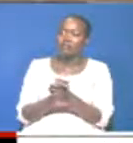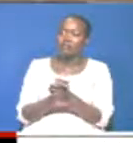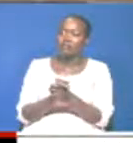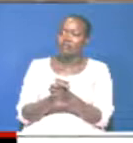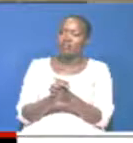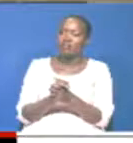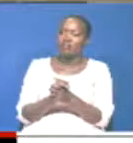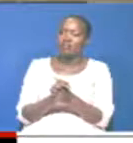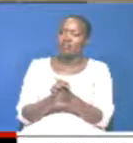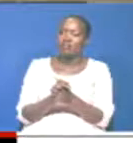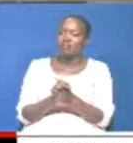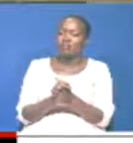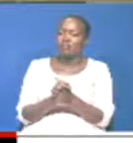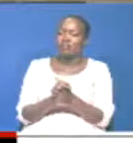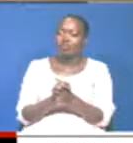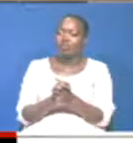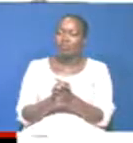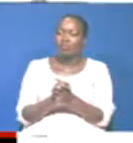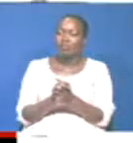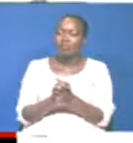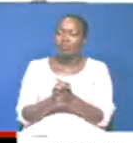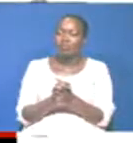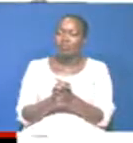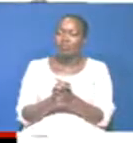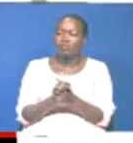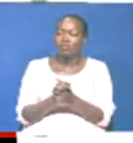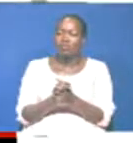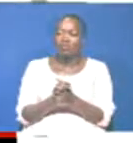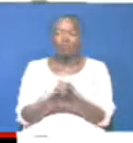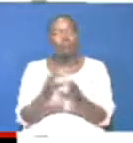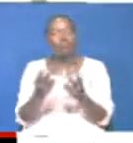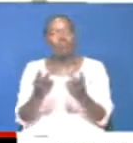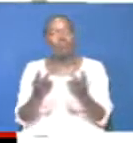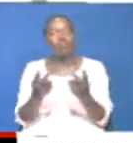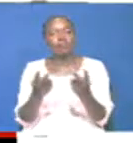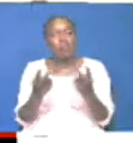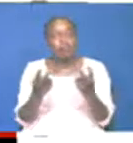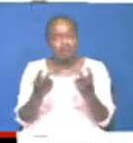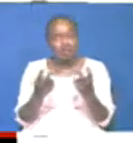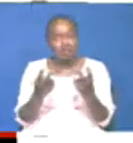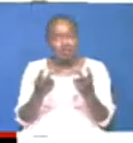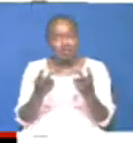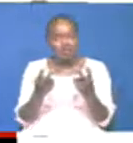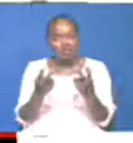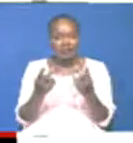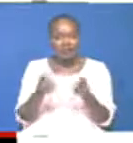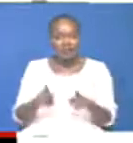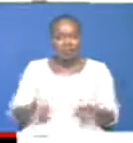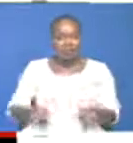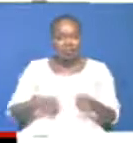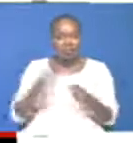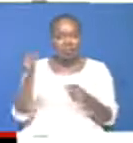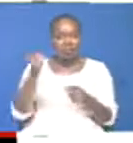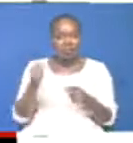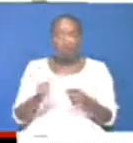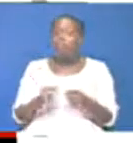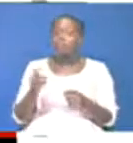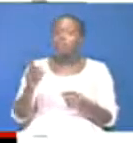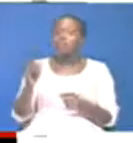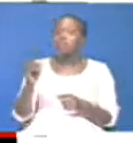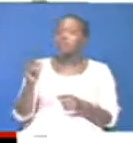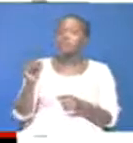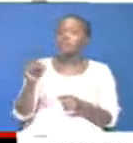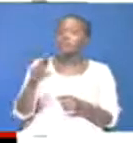you very much, Daudi Kanja. Yes, you have been watching an edition of The Living Legends with Daudi Kanja. He's been